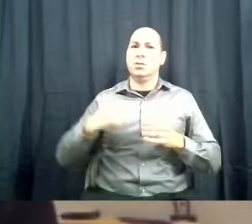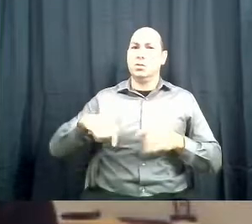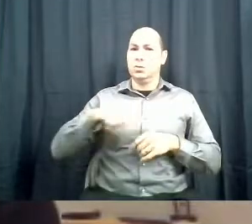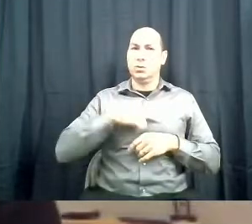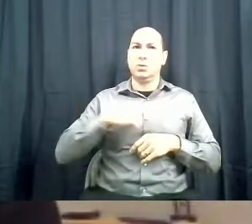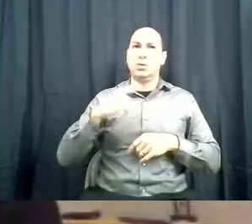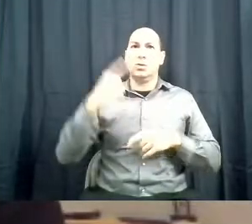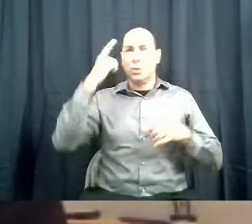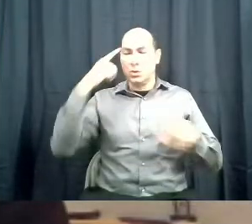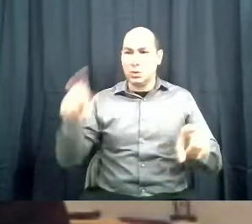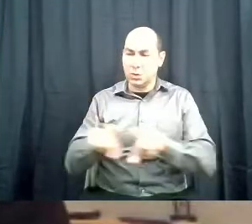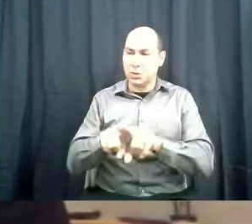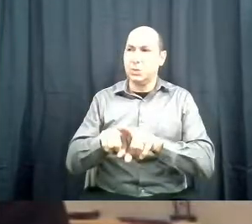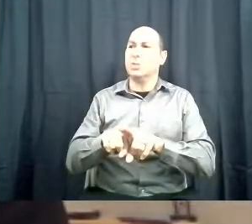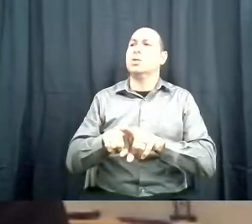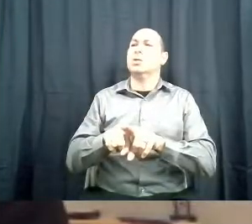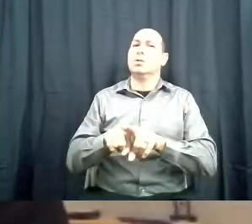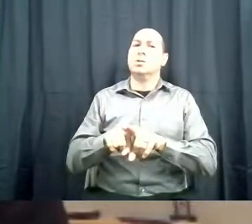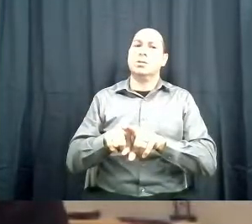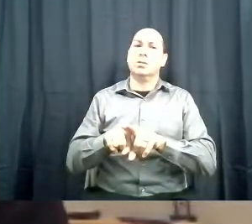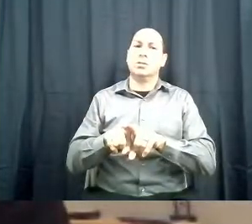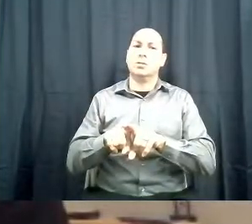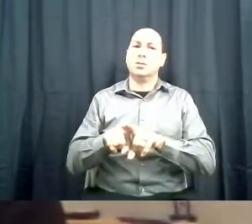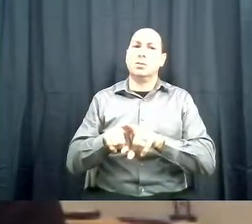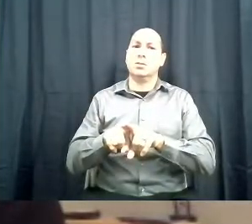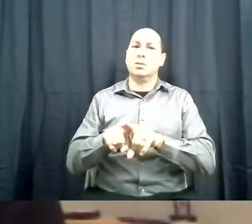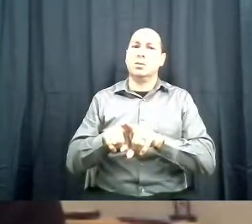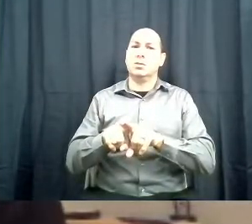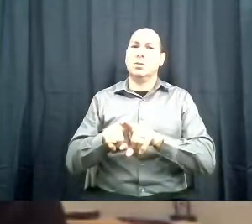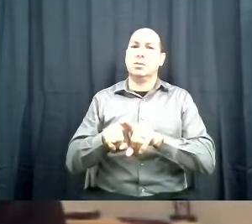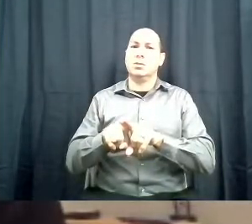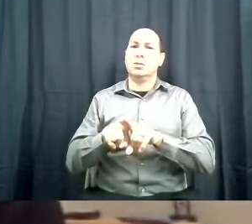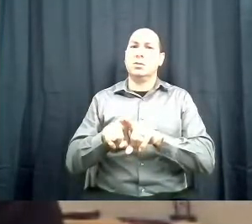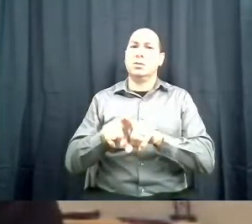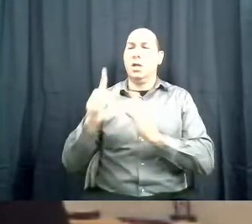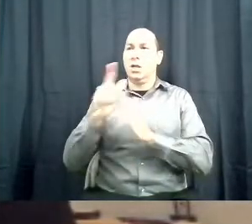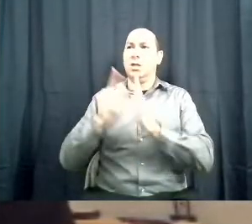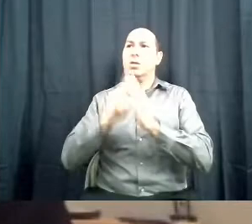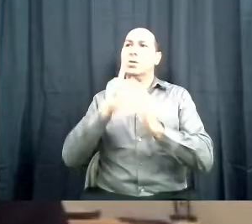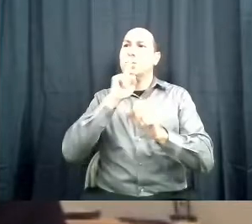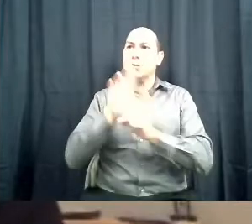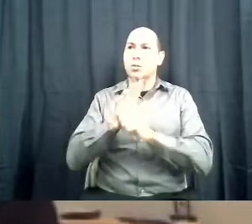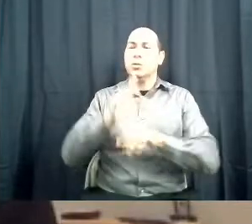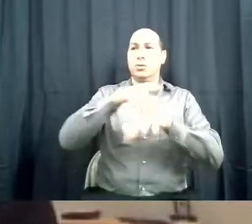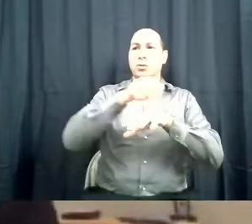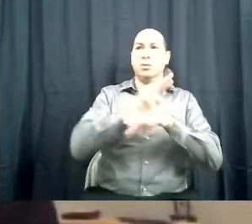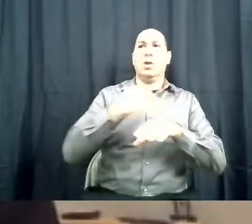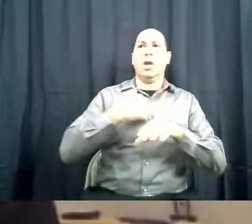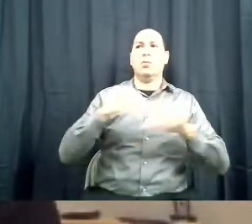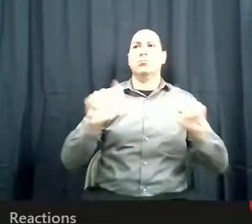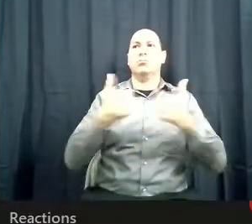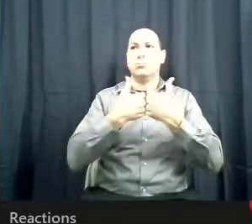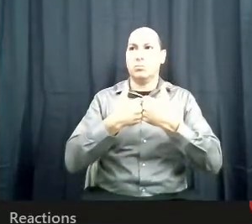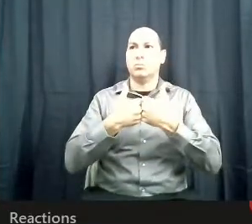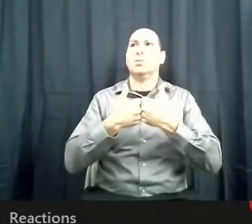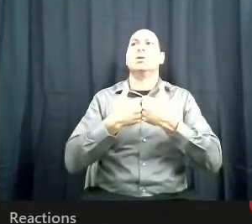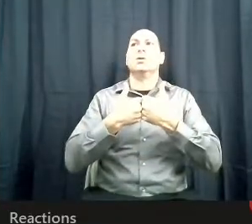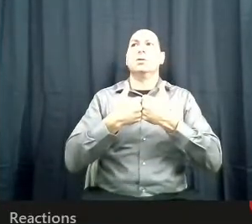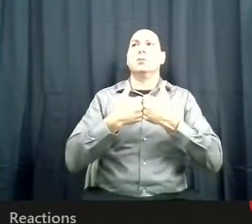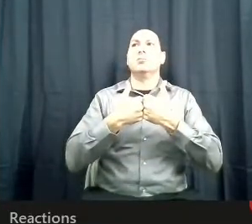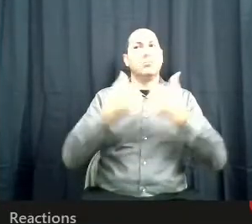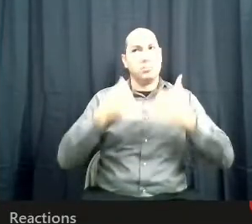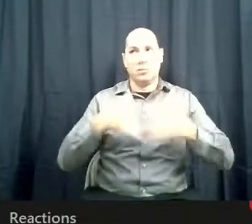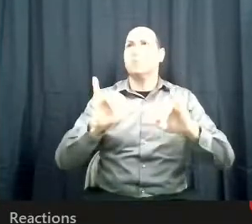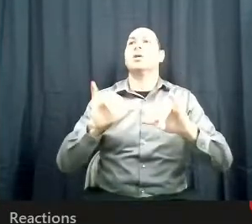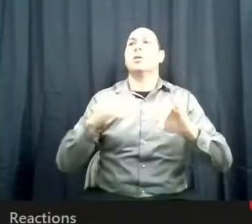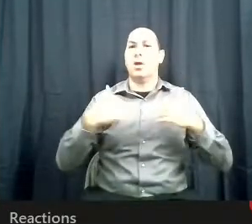before PROMESA was passed, Puerto Rico had challenges, and I think we all agree that it still has challenges. I just want to